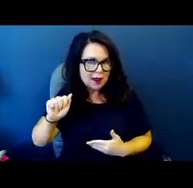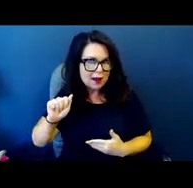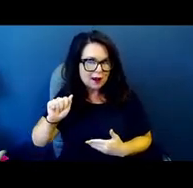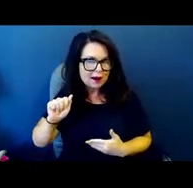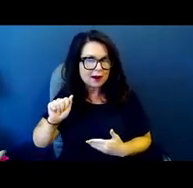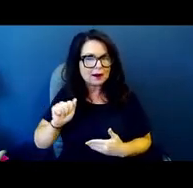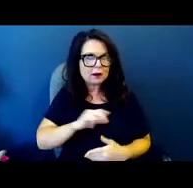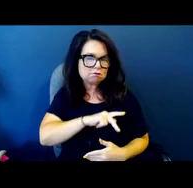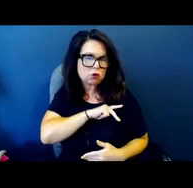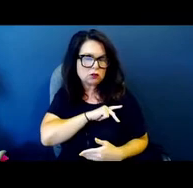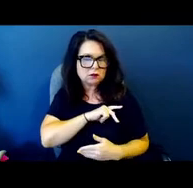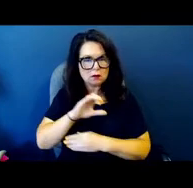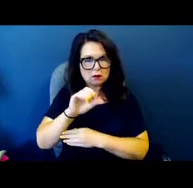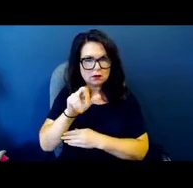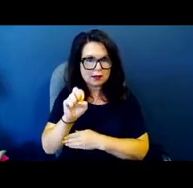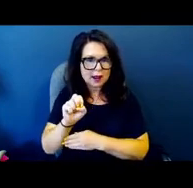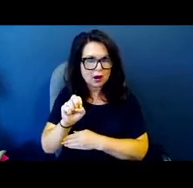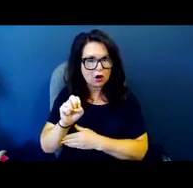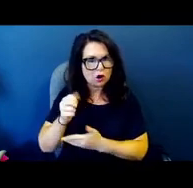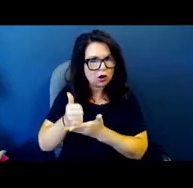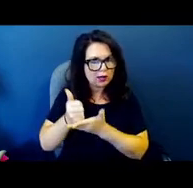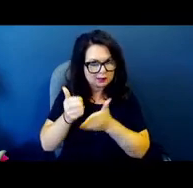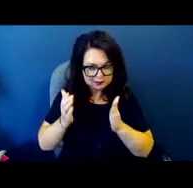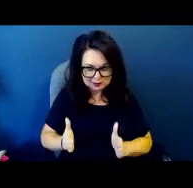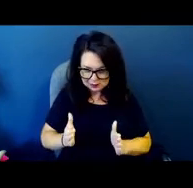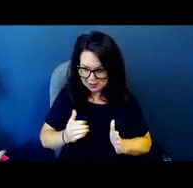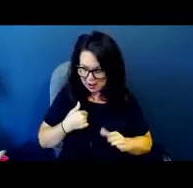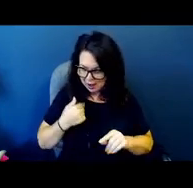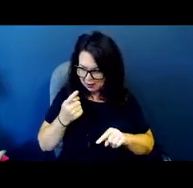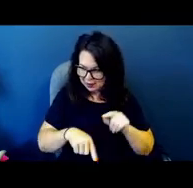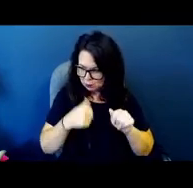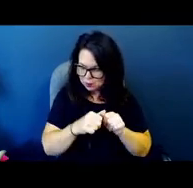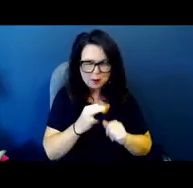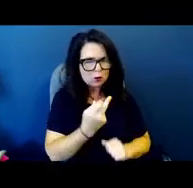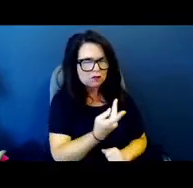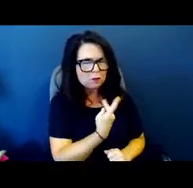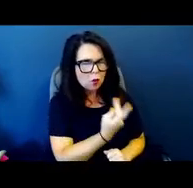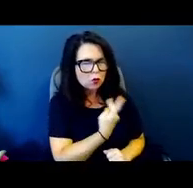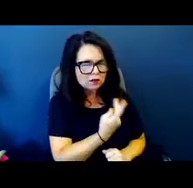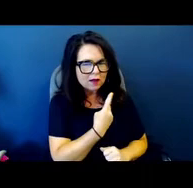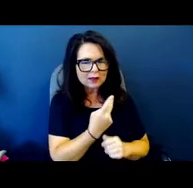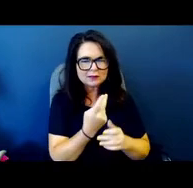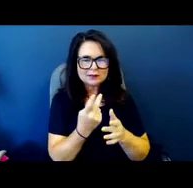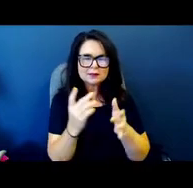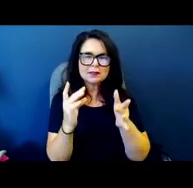I remember either one of us or both of us actually mentioning the